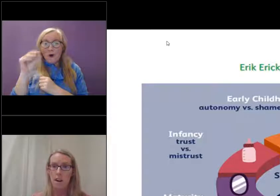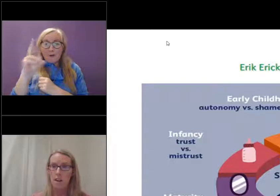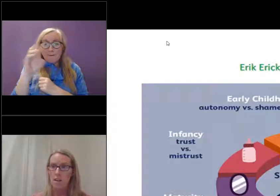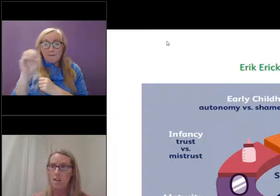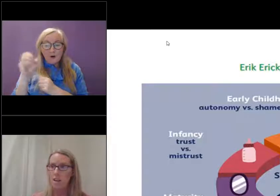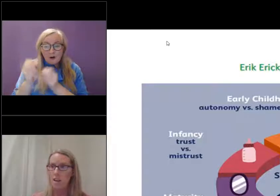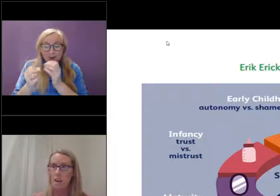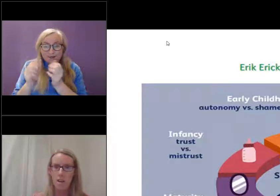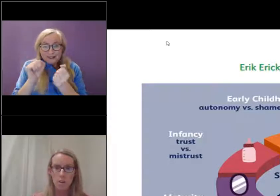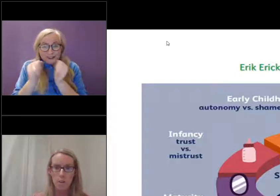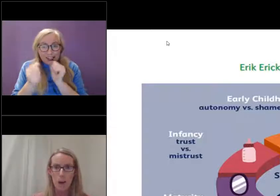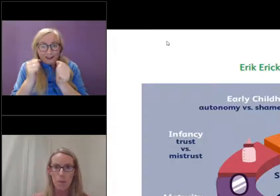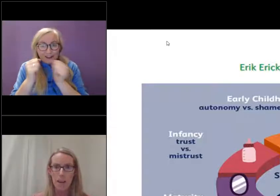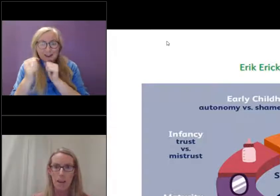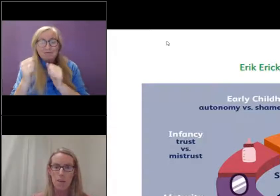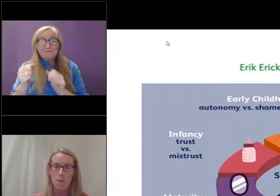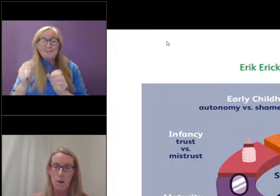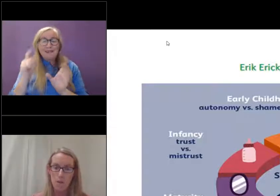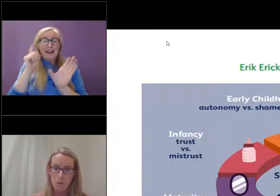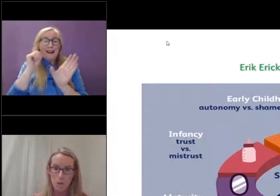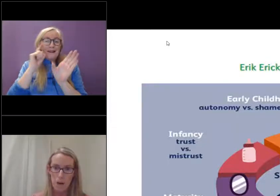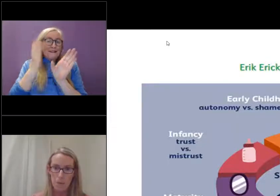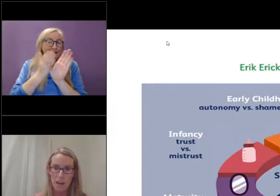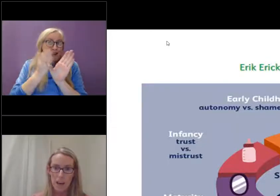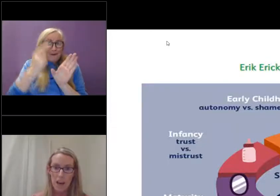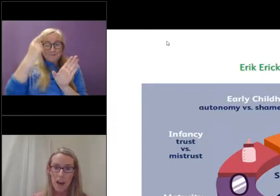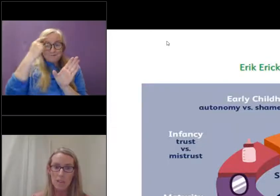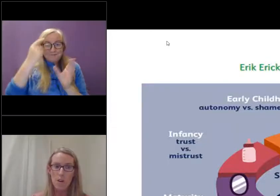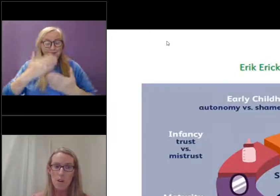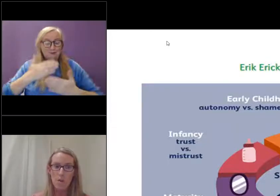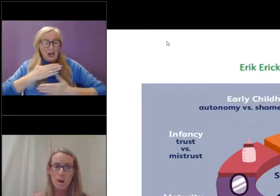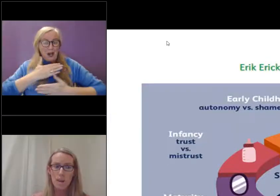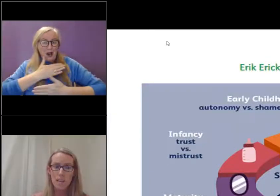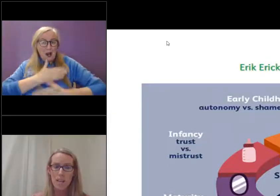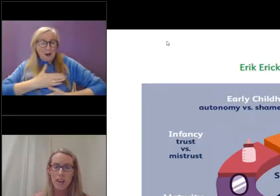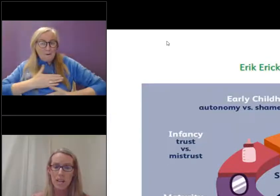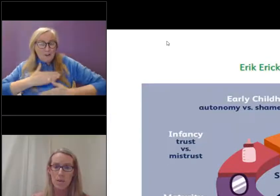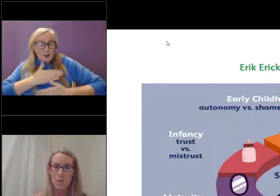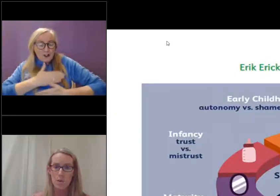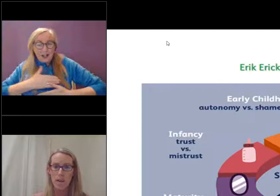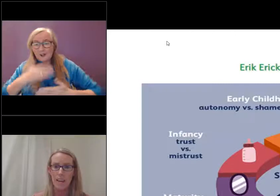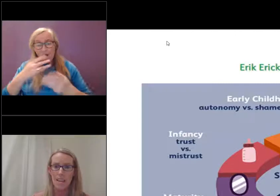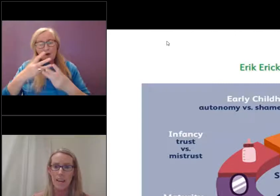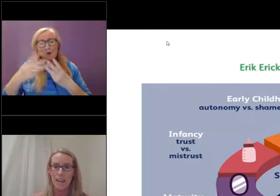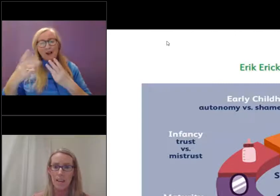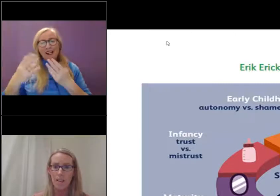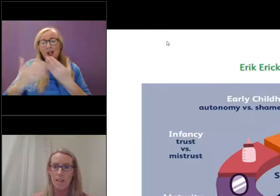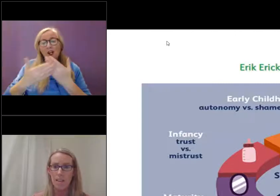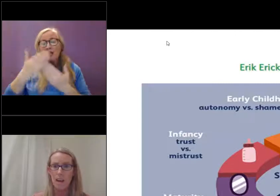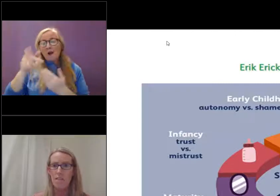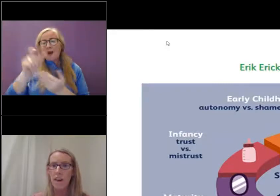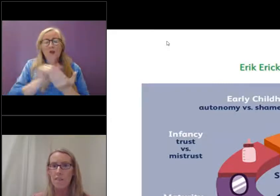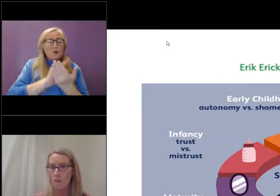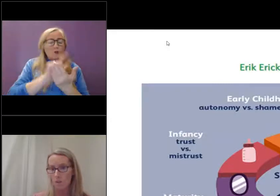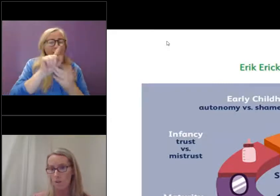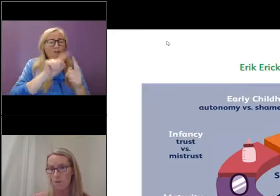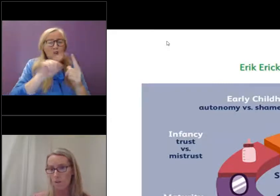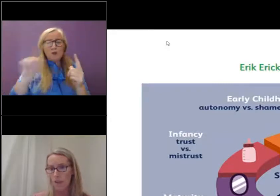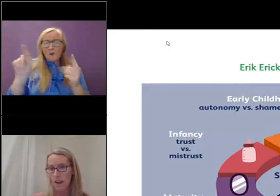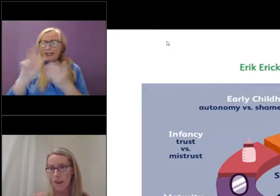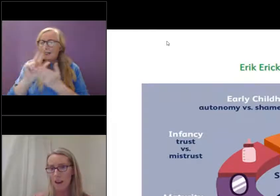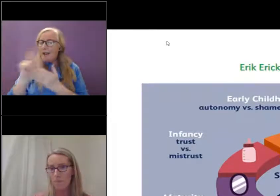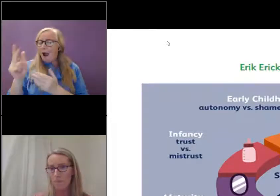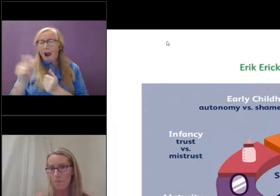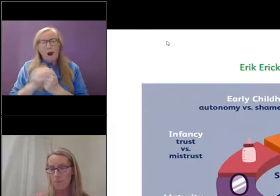of their kind of psychological well-being and their emotional well-being. And for a young person aged between 12 and 18, they're very